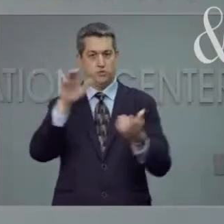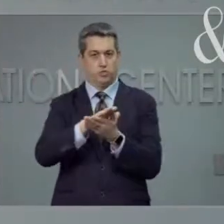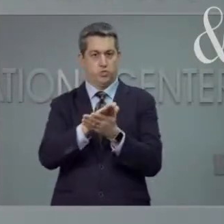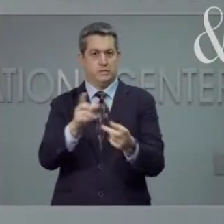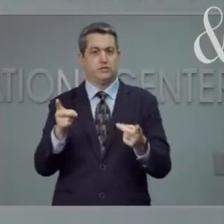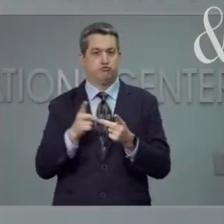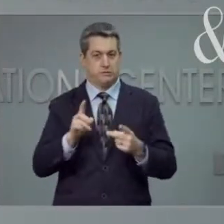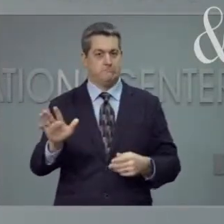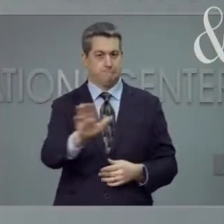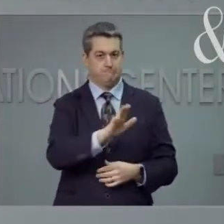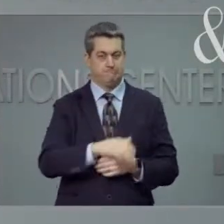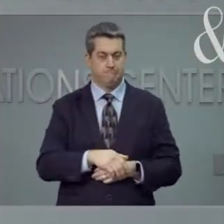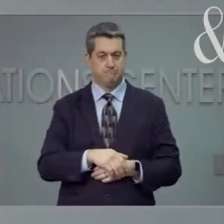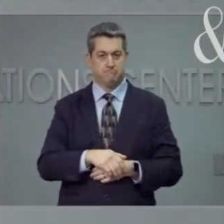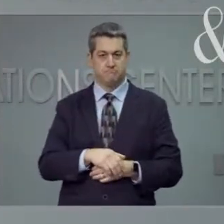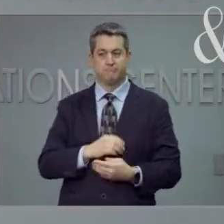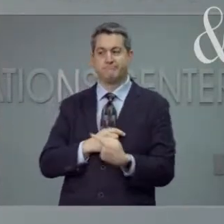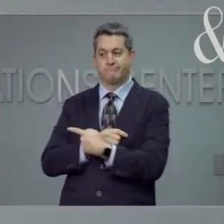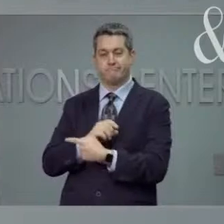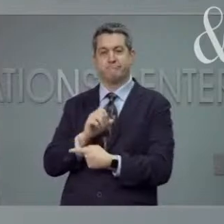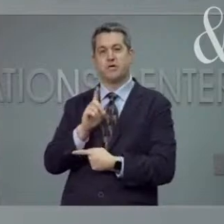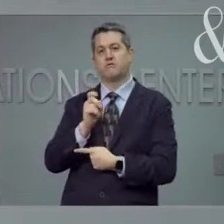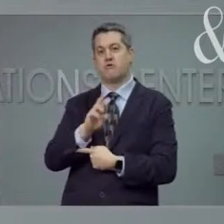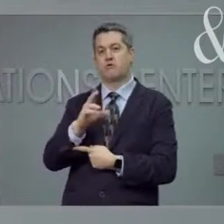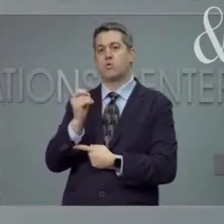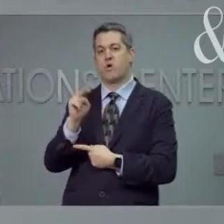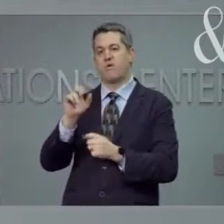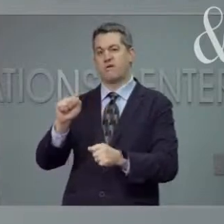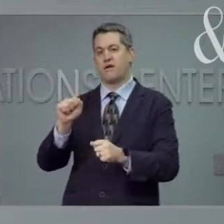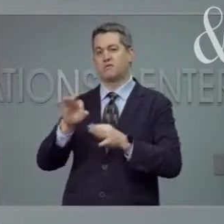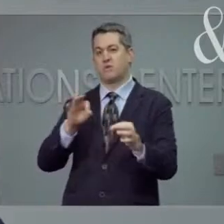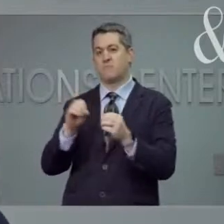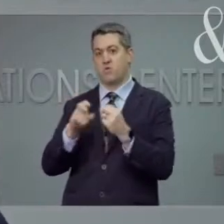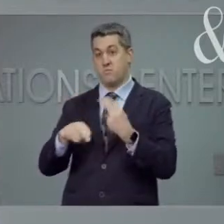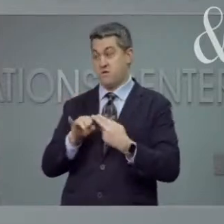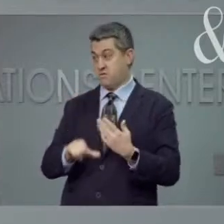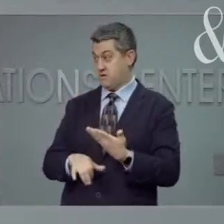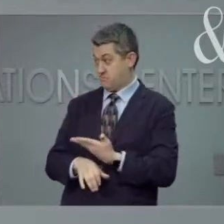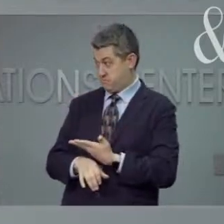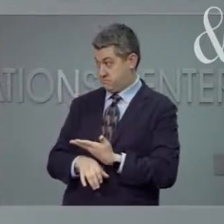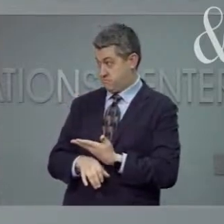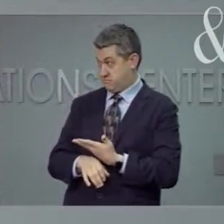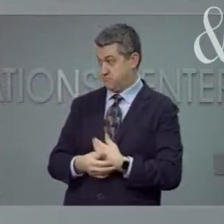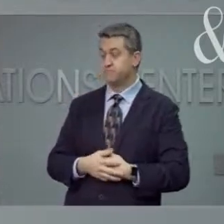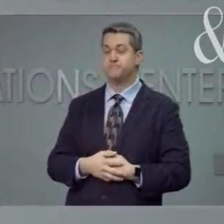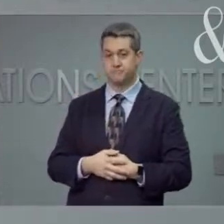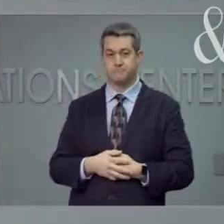schools. I'll let Dr. Cohen talk about both of those if she wants to.